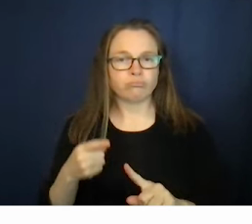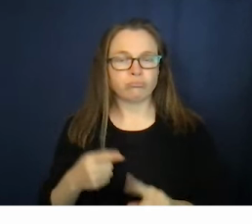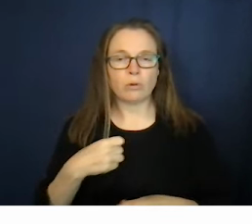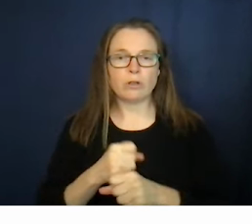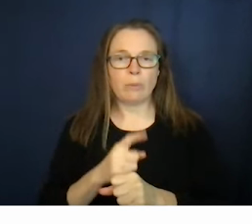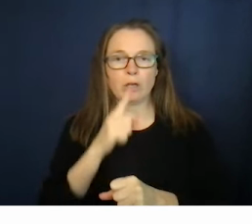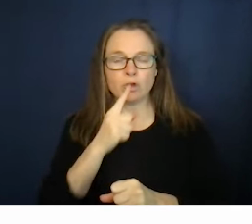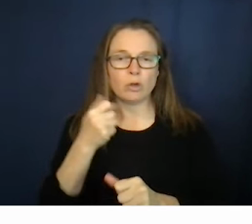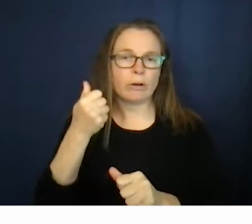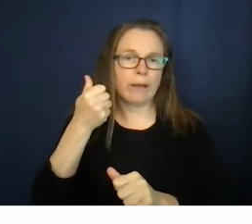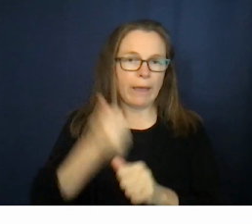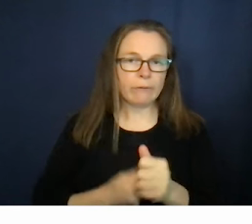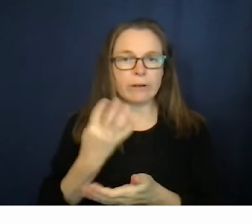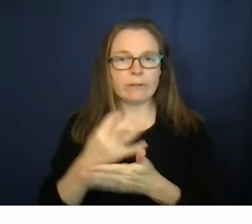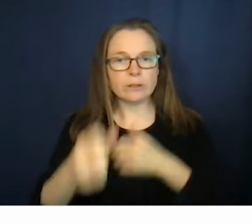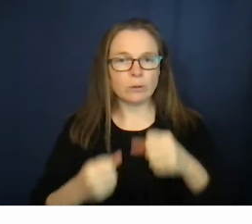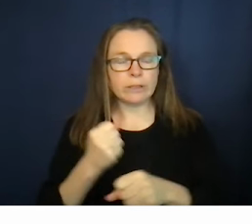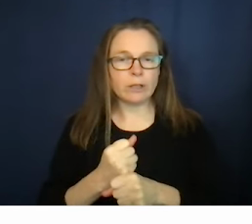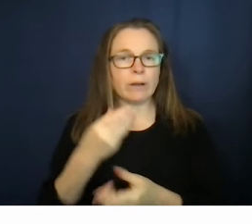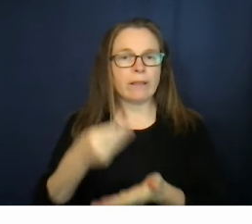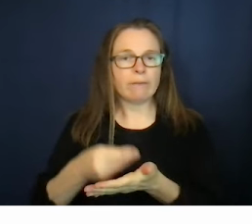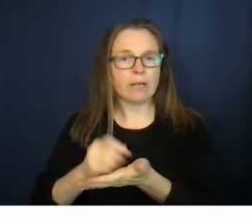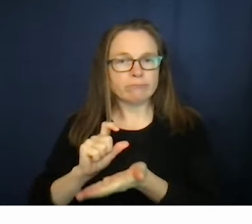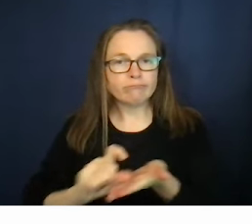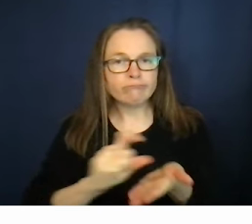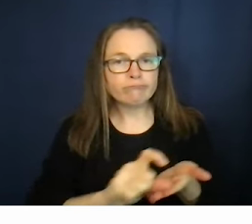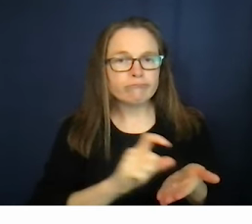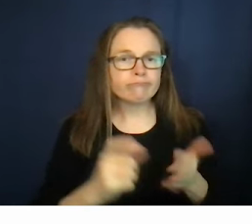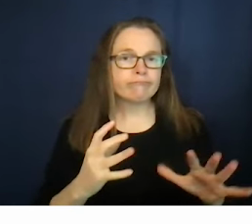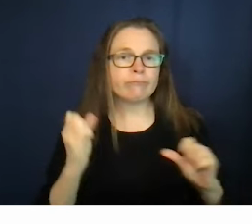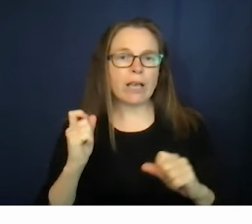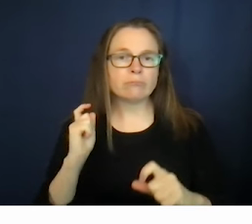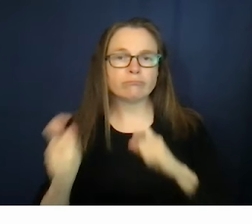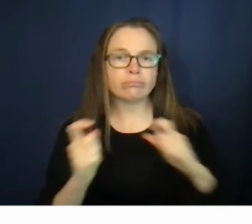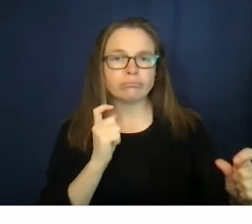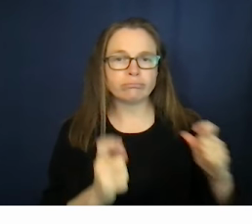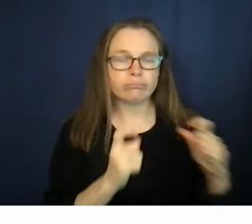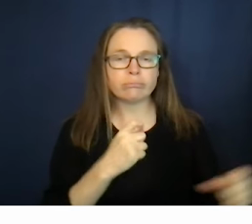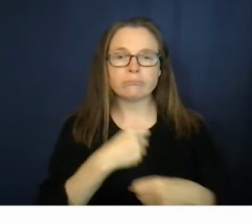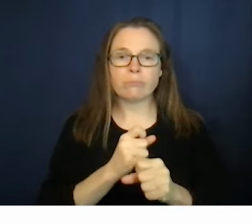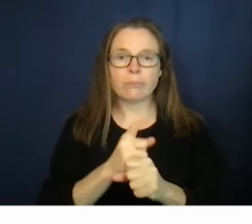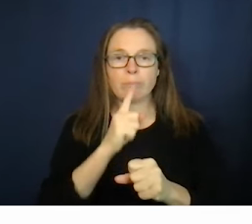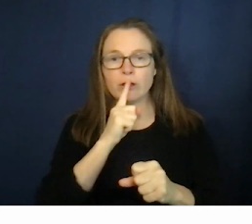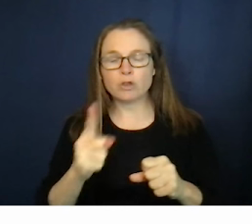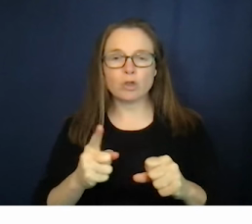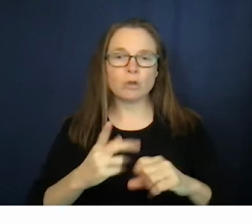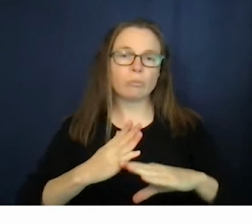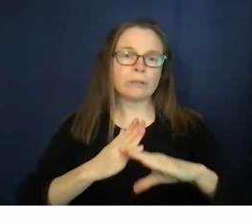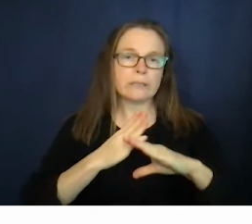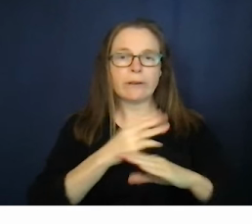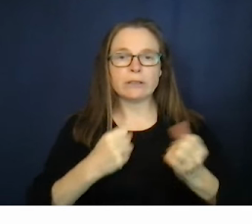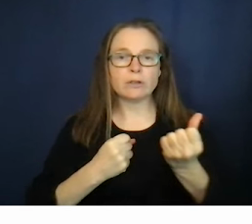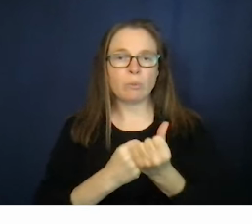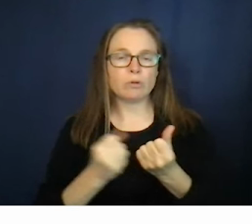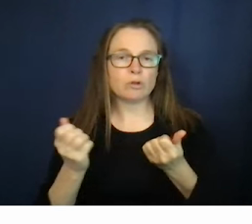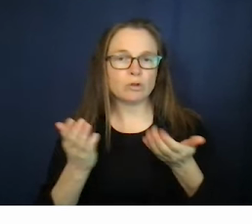each fiscal year. And a major philosophy of the OAA is that preventative and supportive services that help older people to